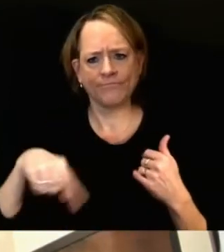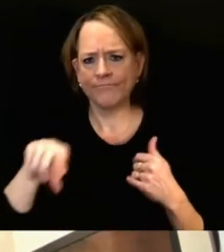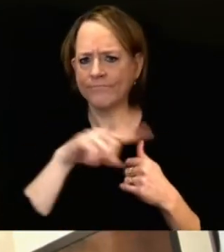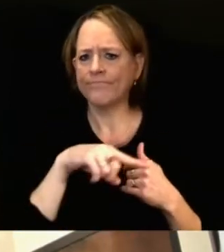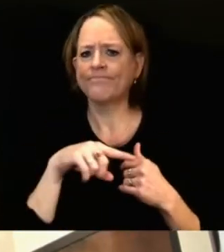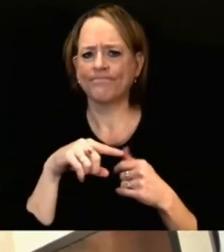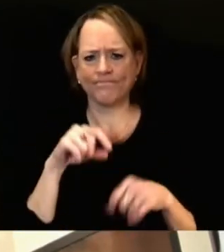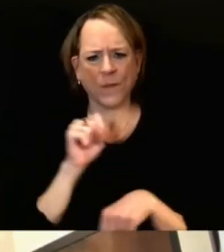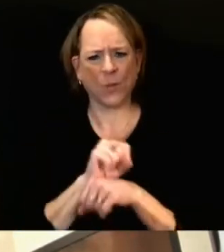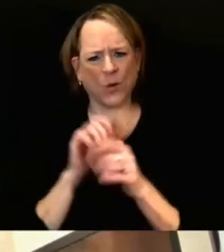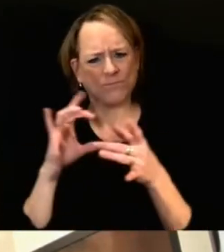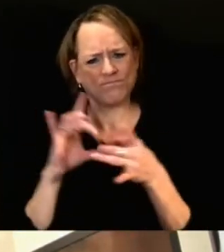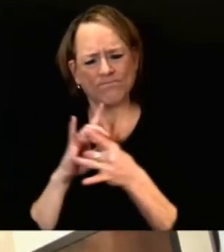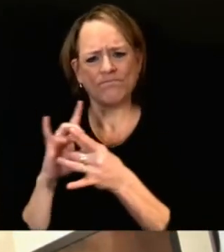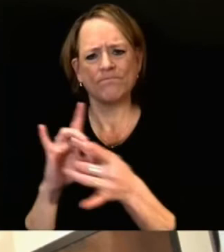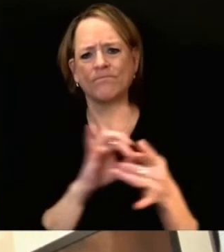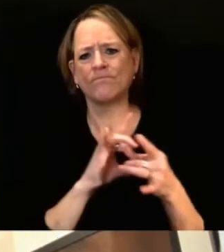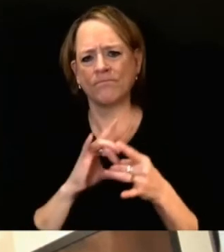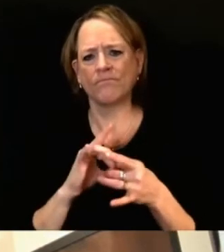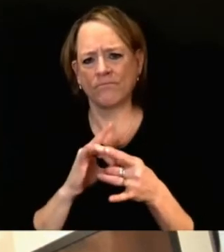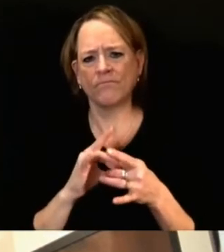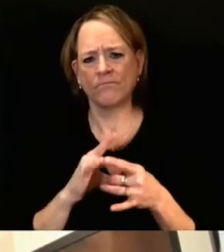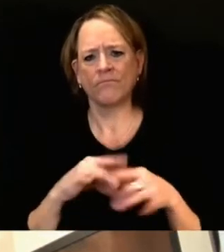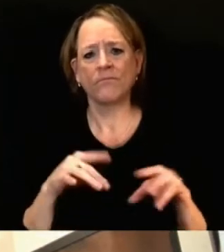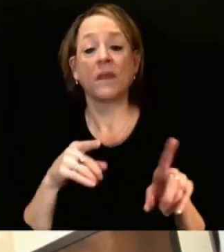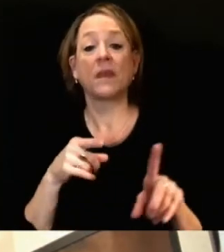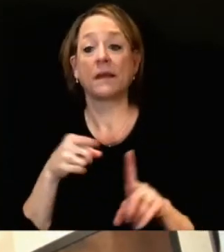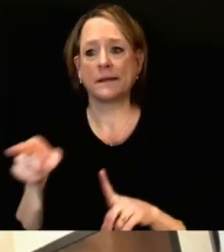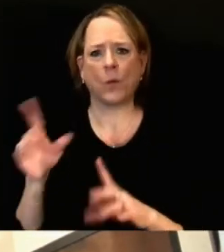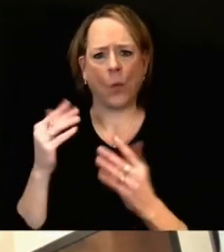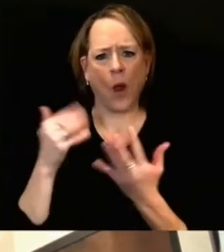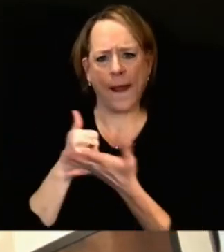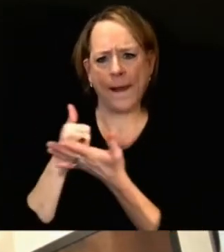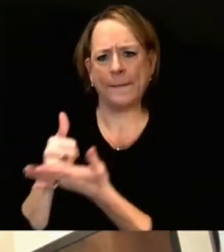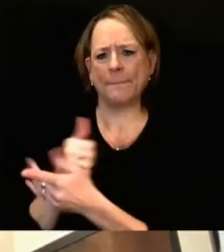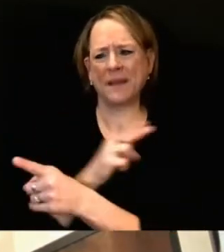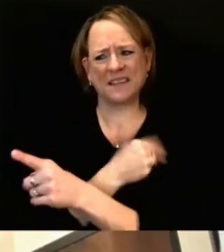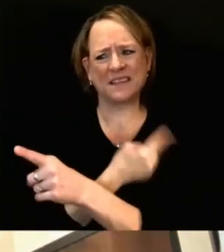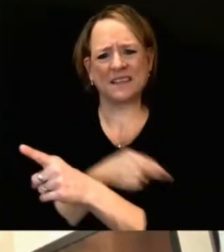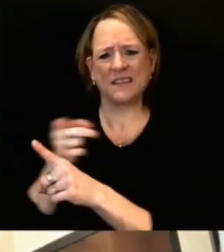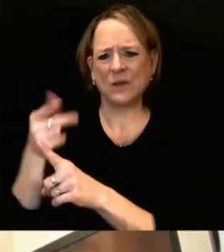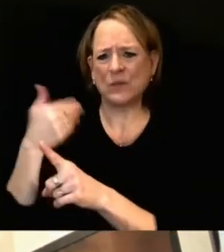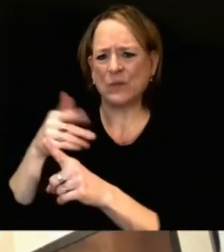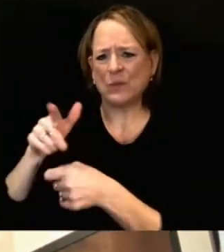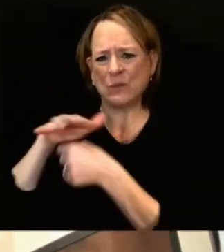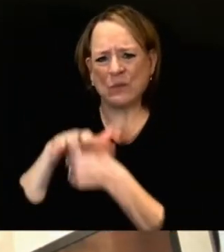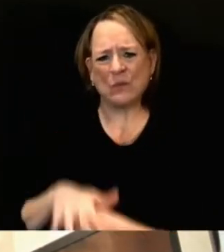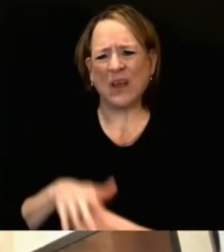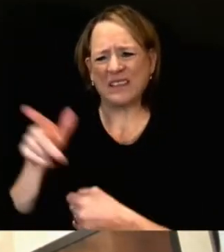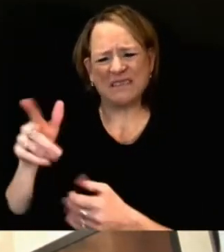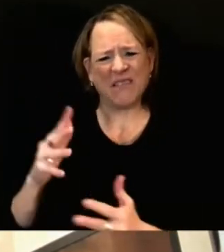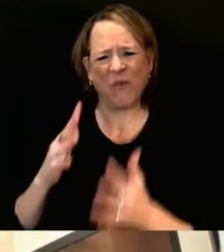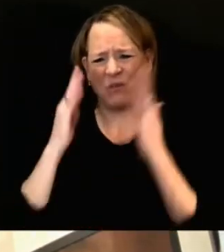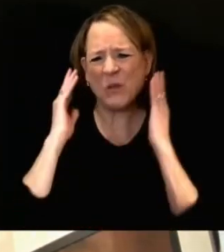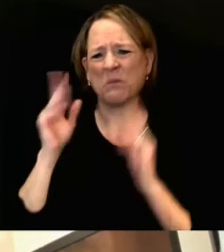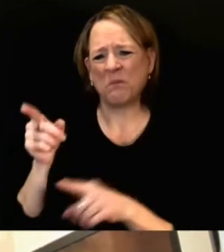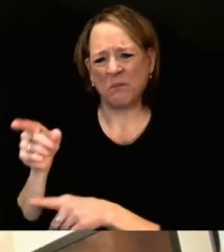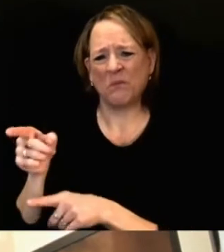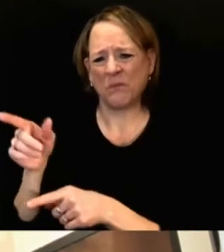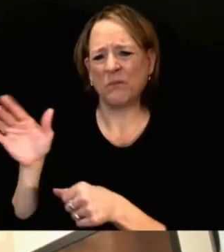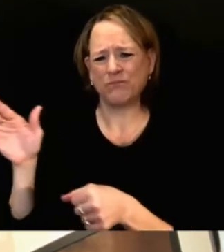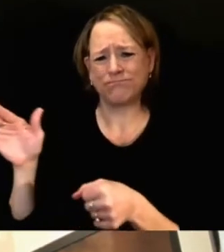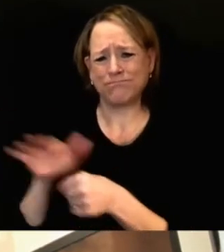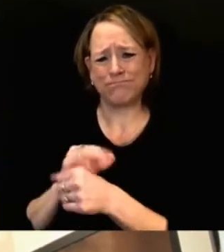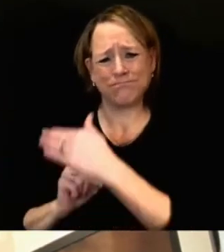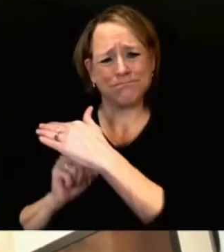are really, really strained, and we need to do all we can to prevent additional transmission, because our hospital